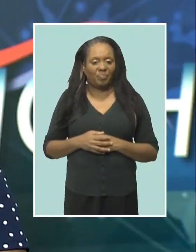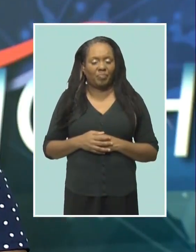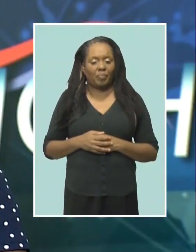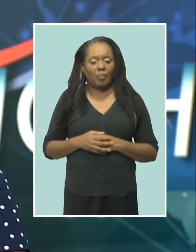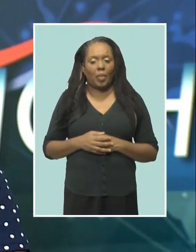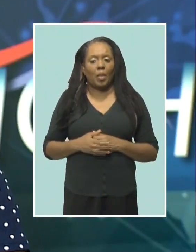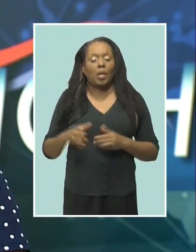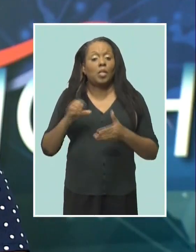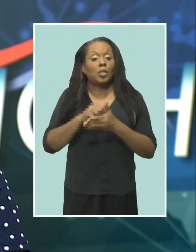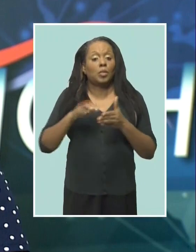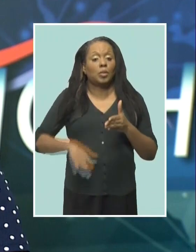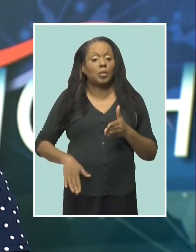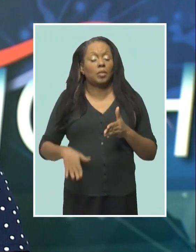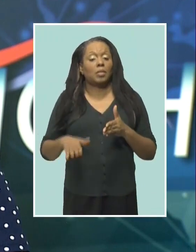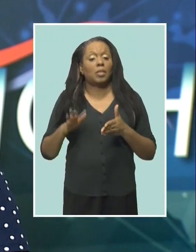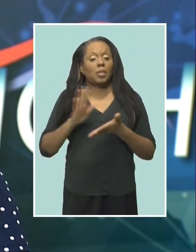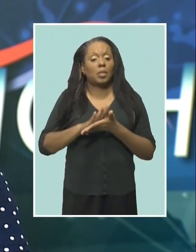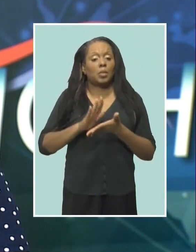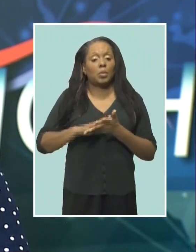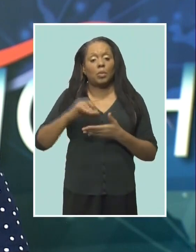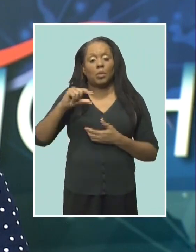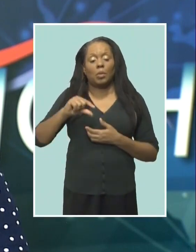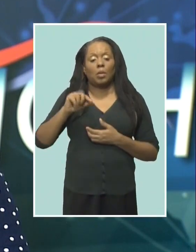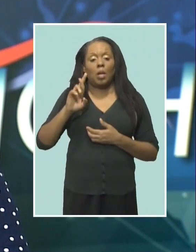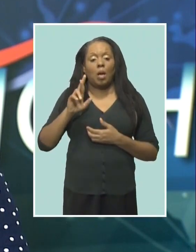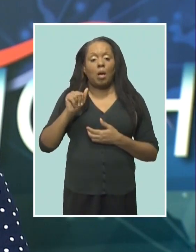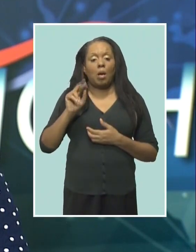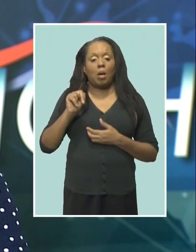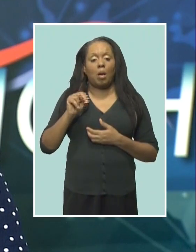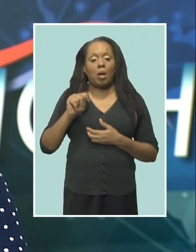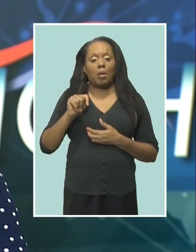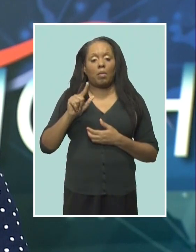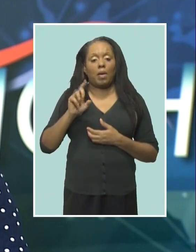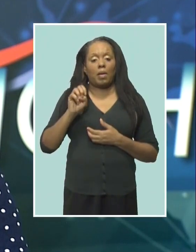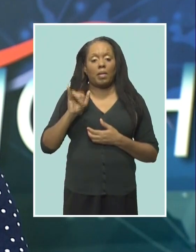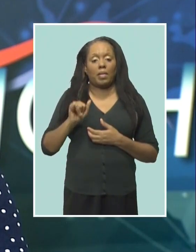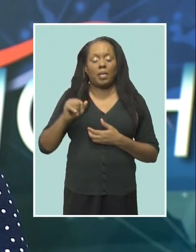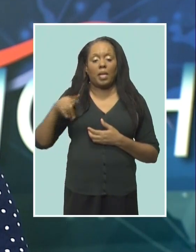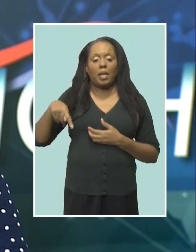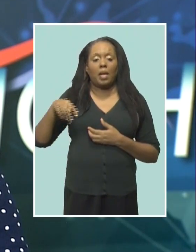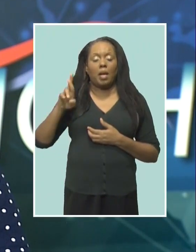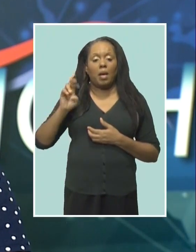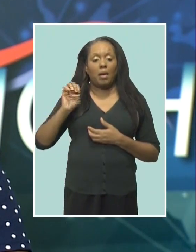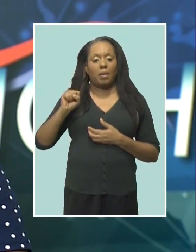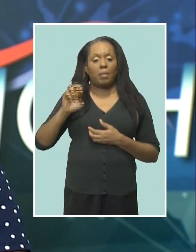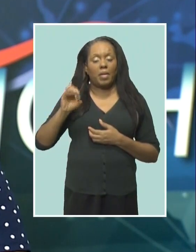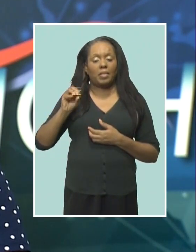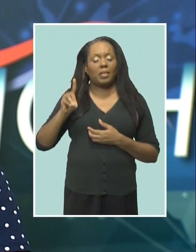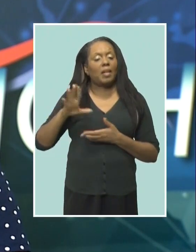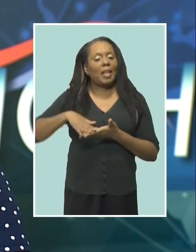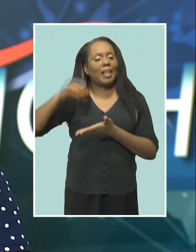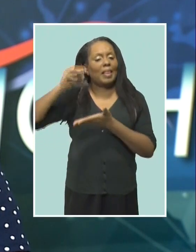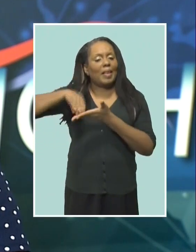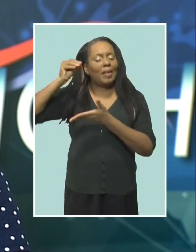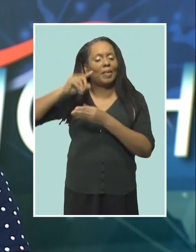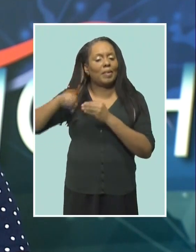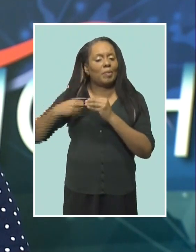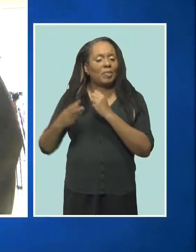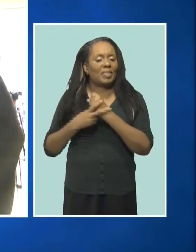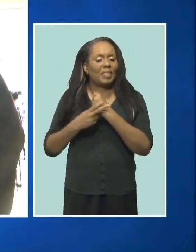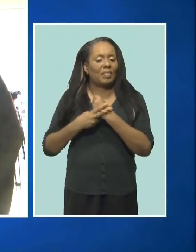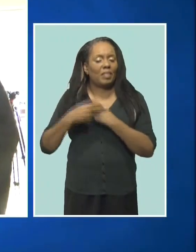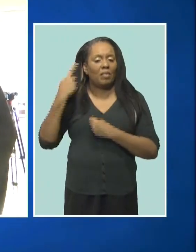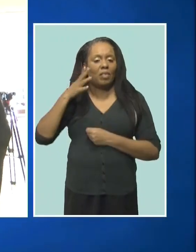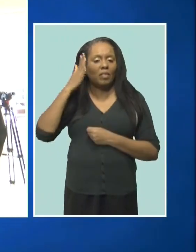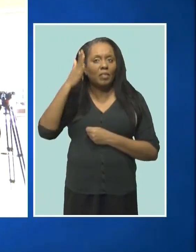Grantley Prescott Memorial Primary School have been educated about the importance of saving for the future. The lesson was given by business